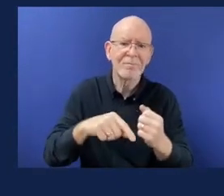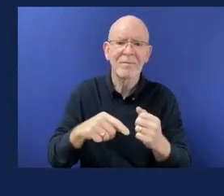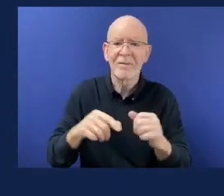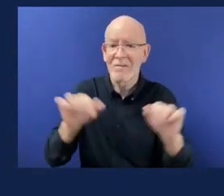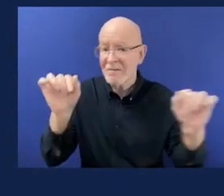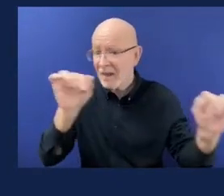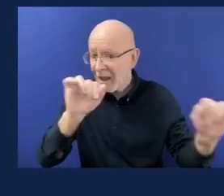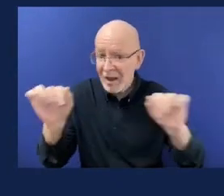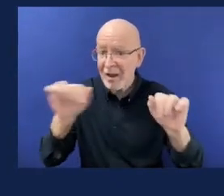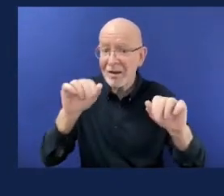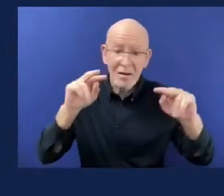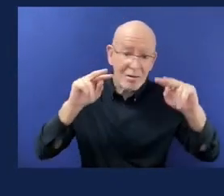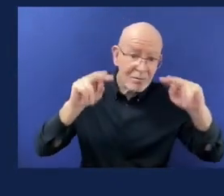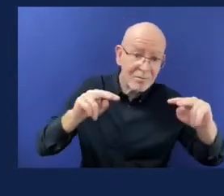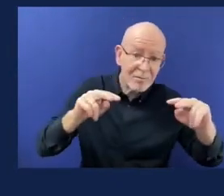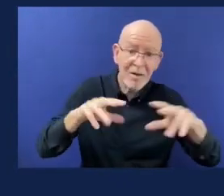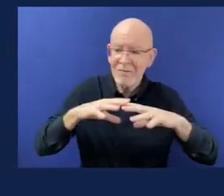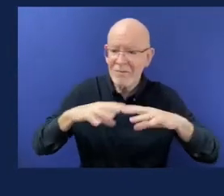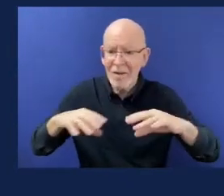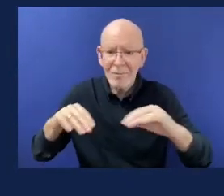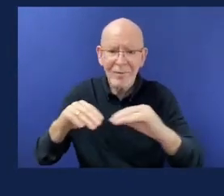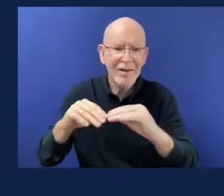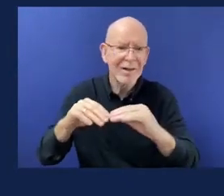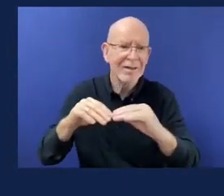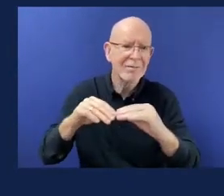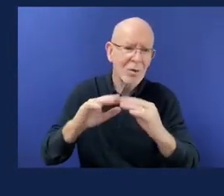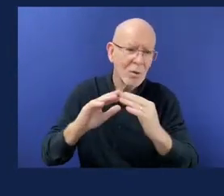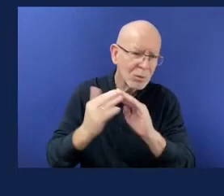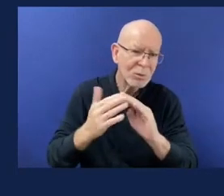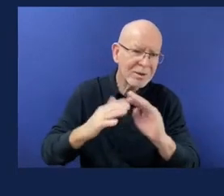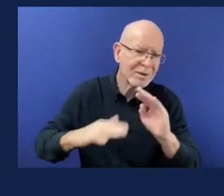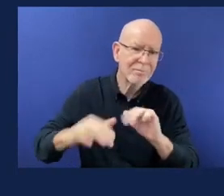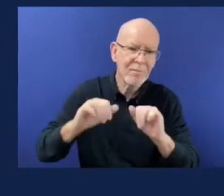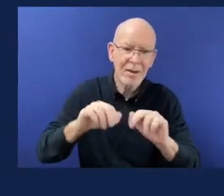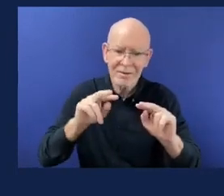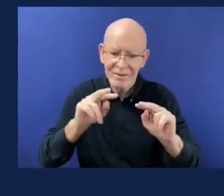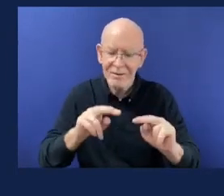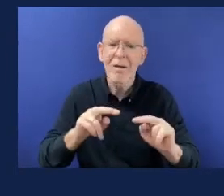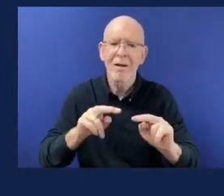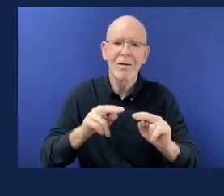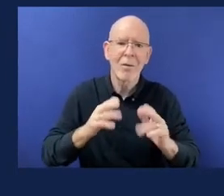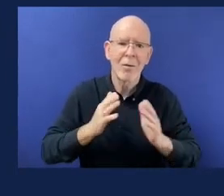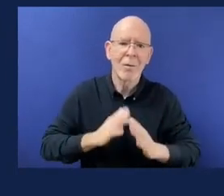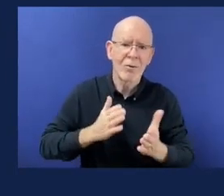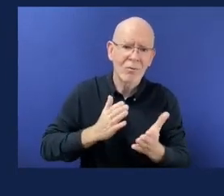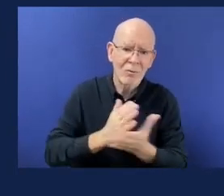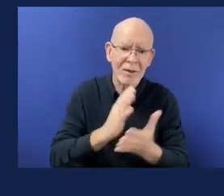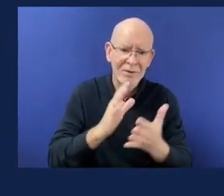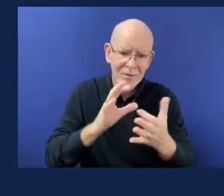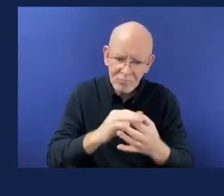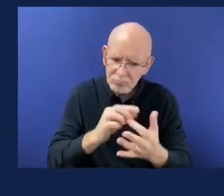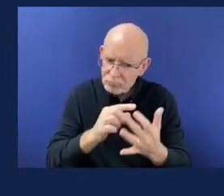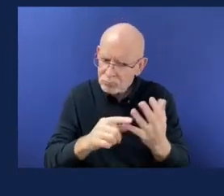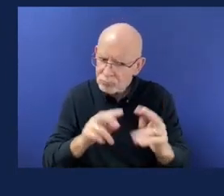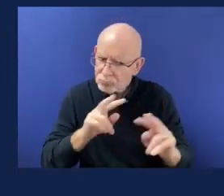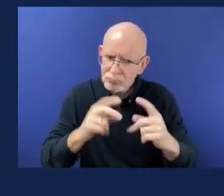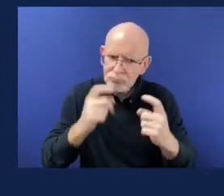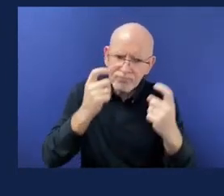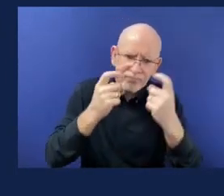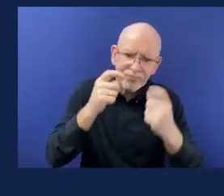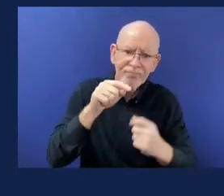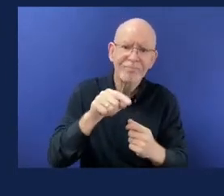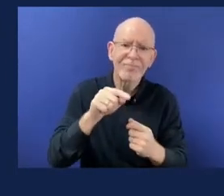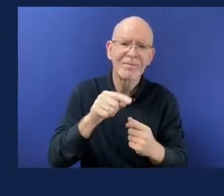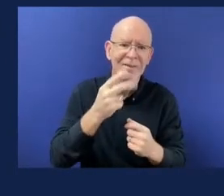to FIFA, both about the risks that we've found and, where possible, the ways that